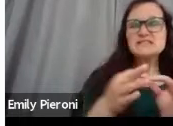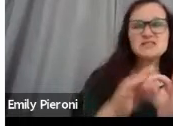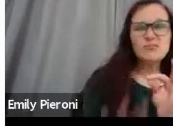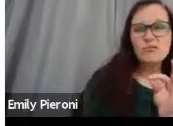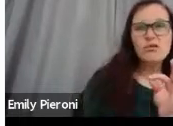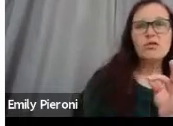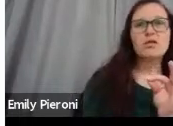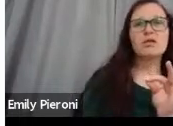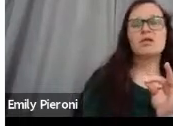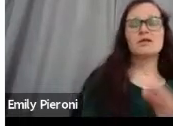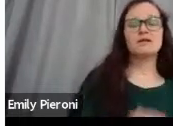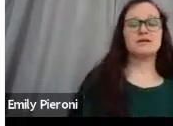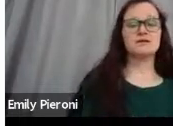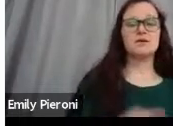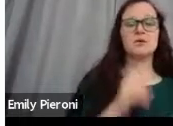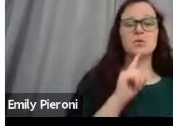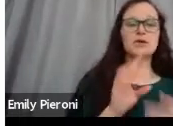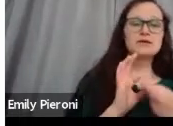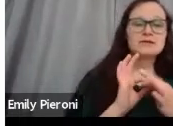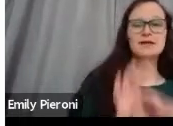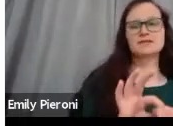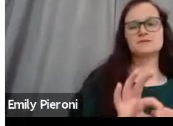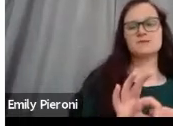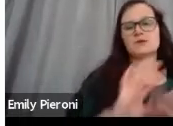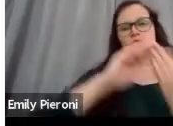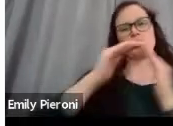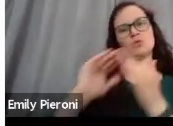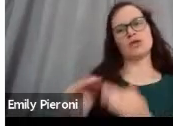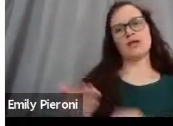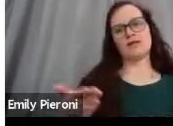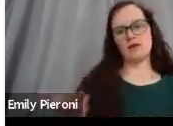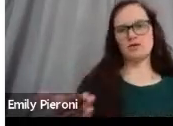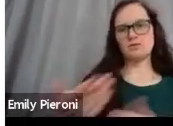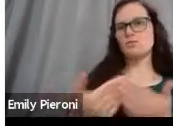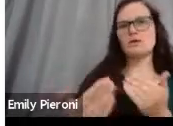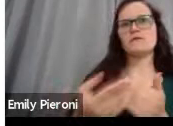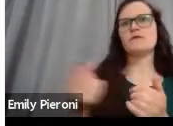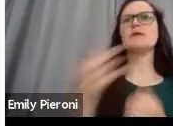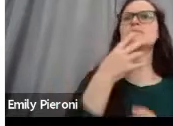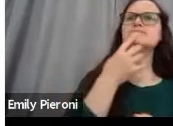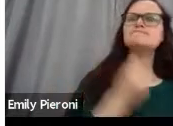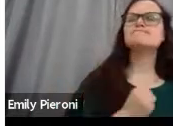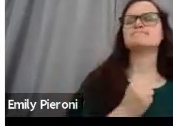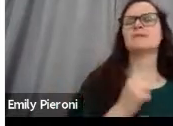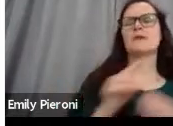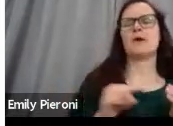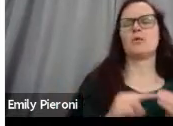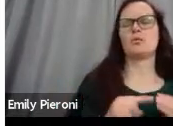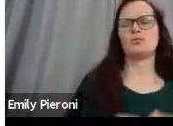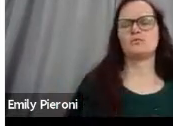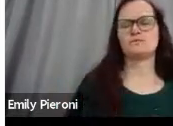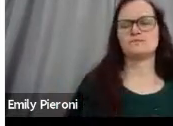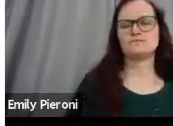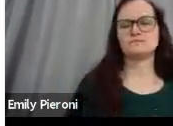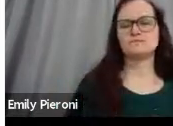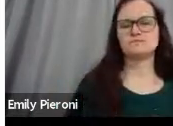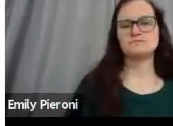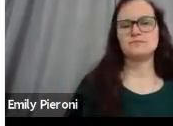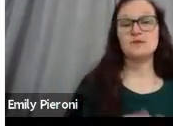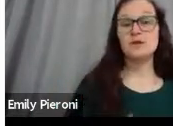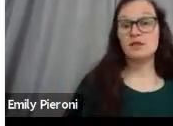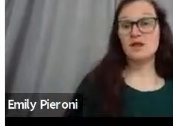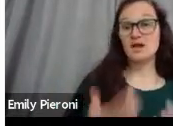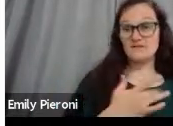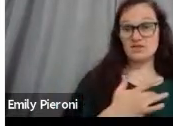people on the ground and connects the data to what it is that they care about. And the other one is there have been a lot of concerns about